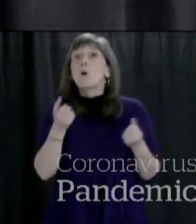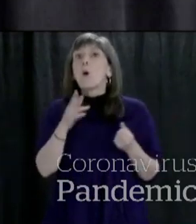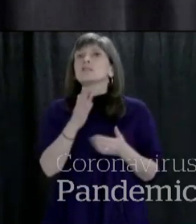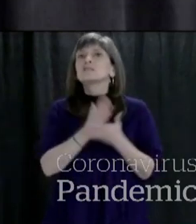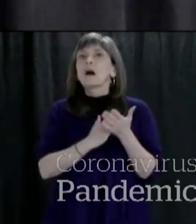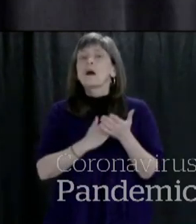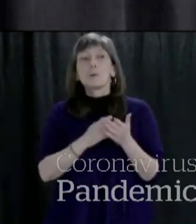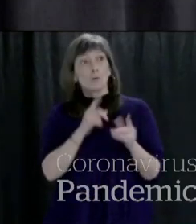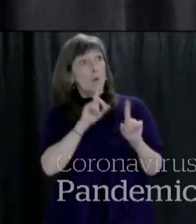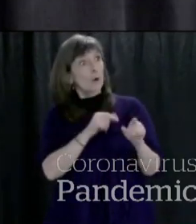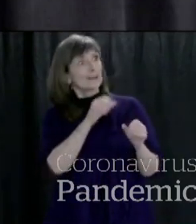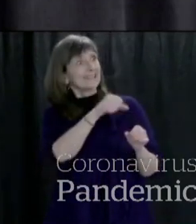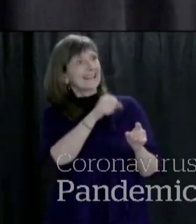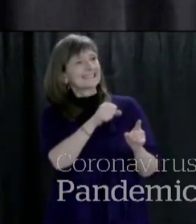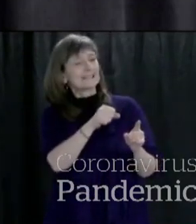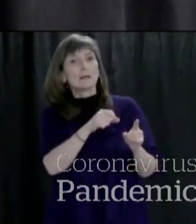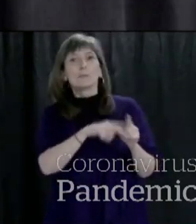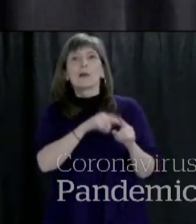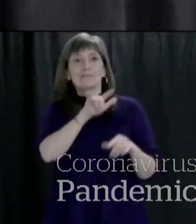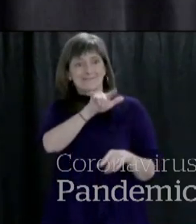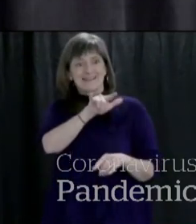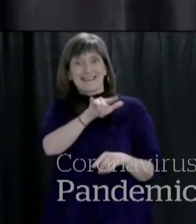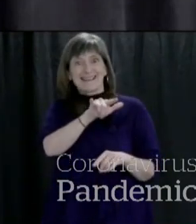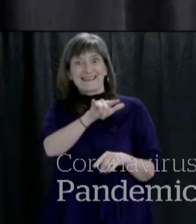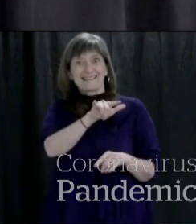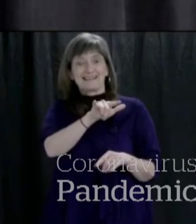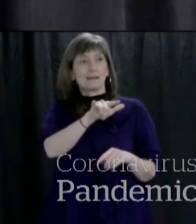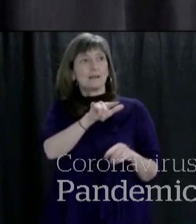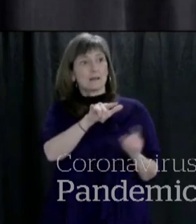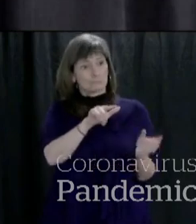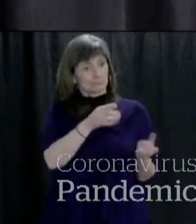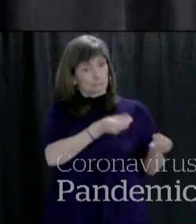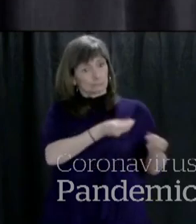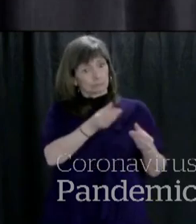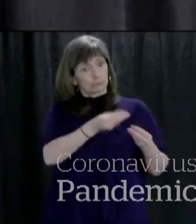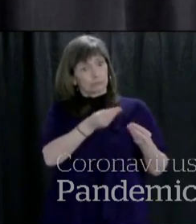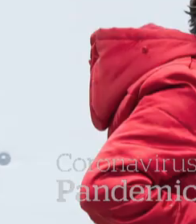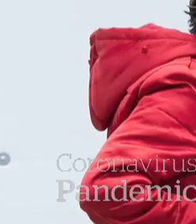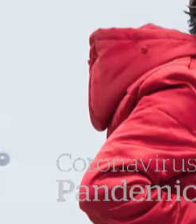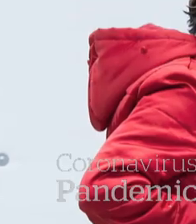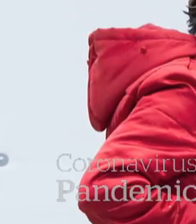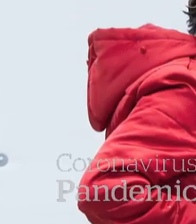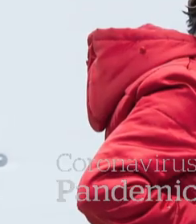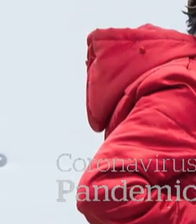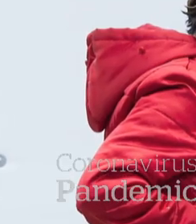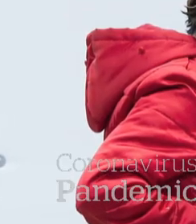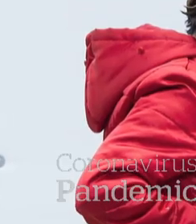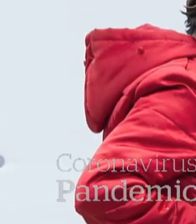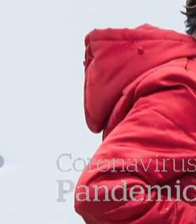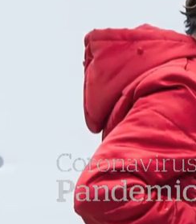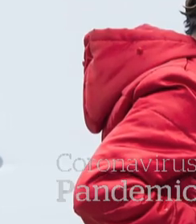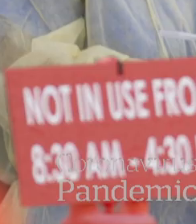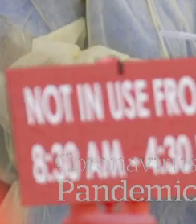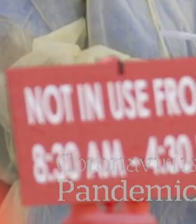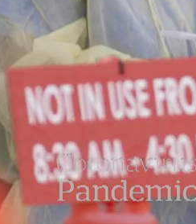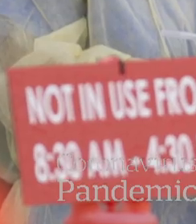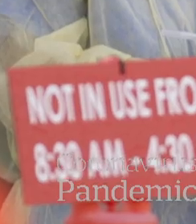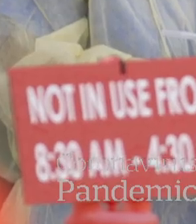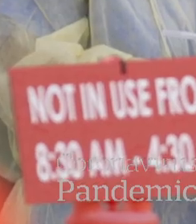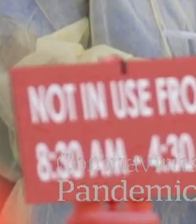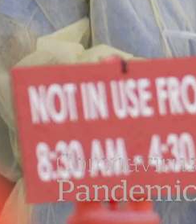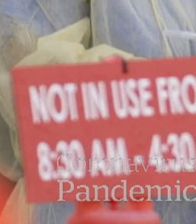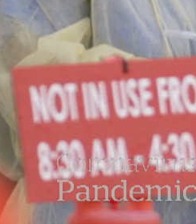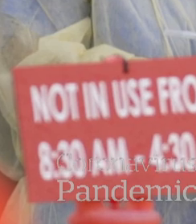us at the plane by other jurisdictions outside of Canada. Those market conditions emerge as